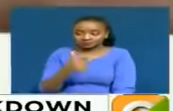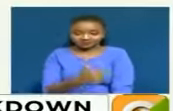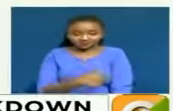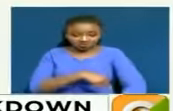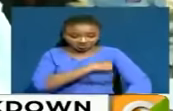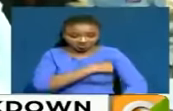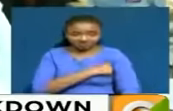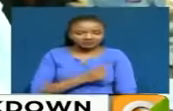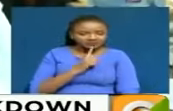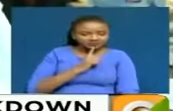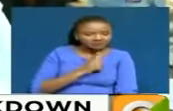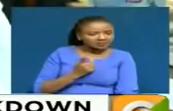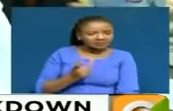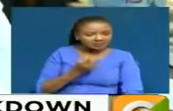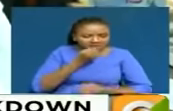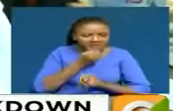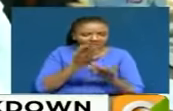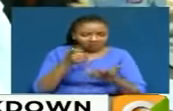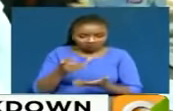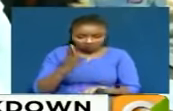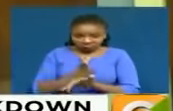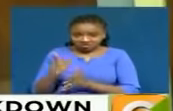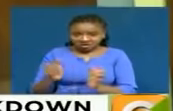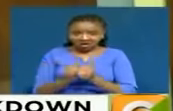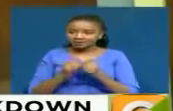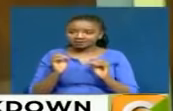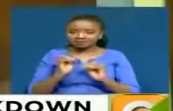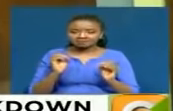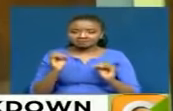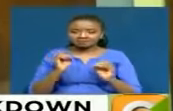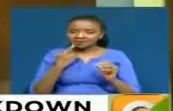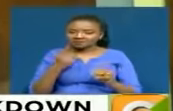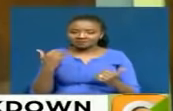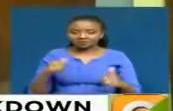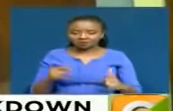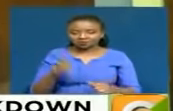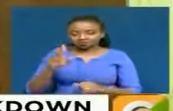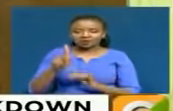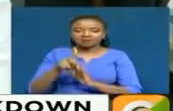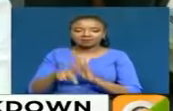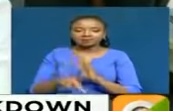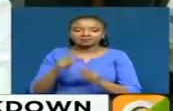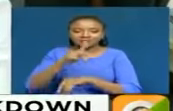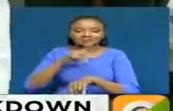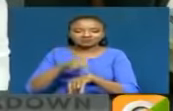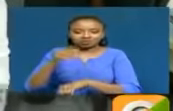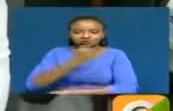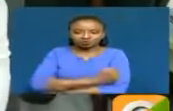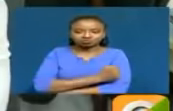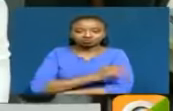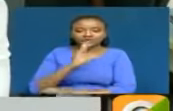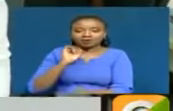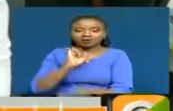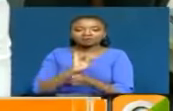Mwangi interdicted for failing to disclose that it happened. The school principal facing disciplinary action too. Wanasiasa wote